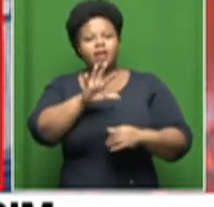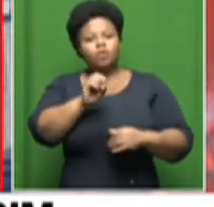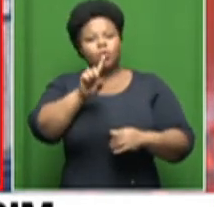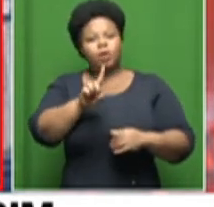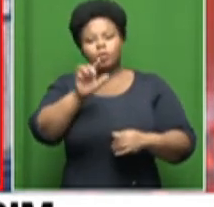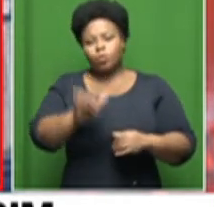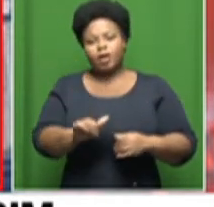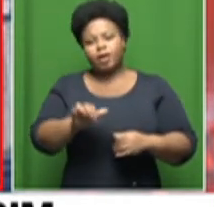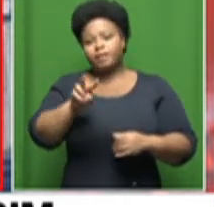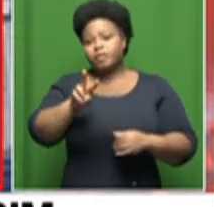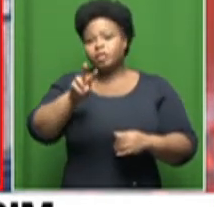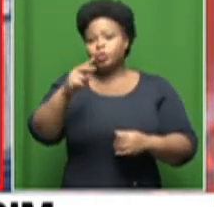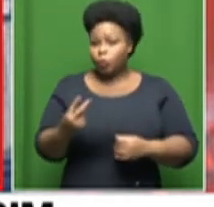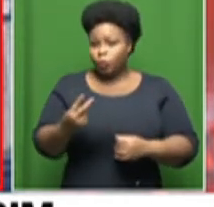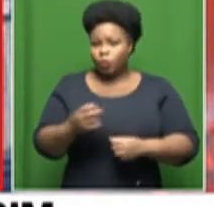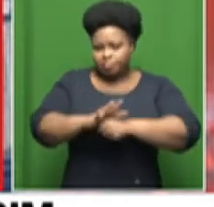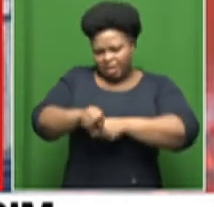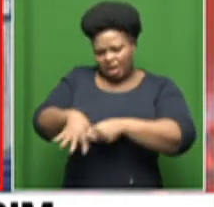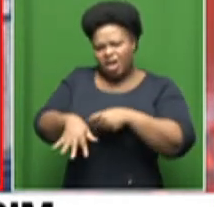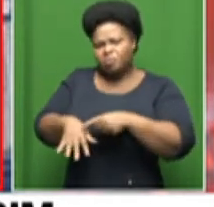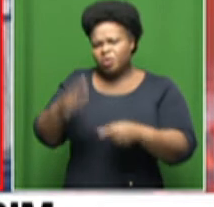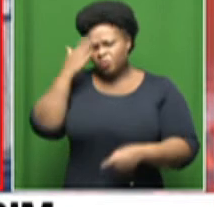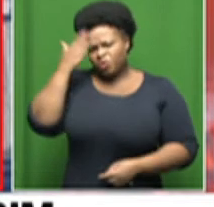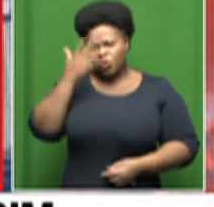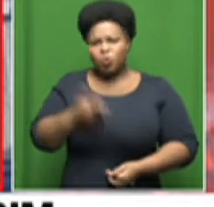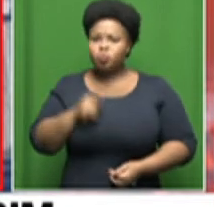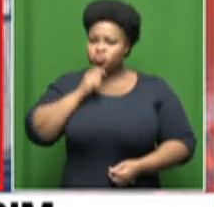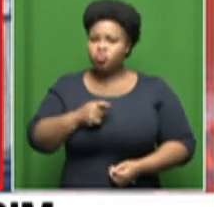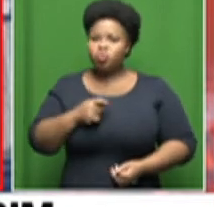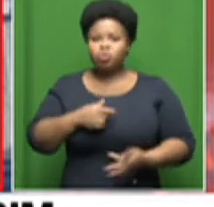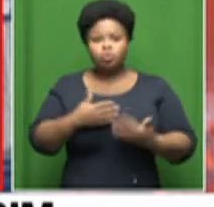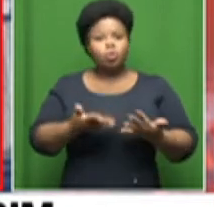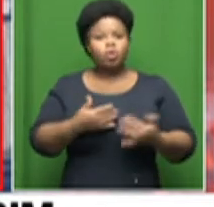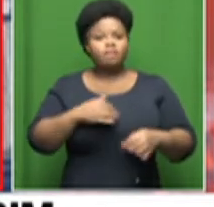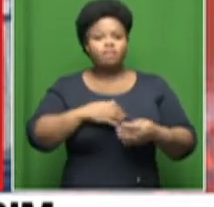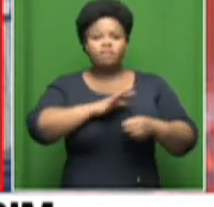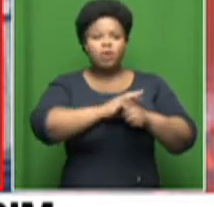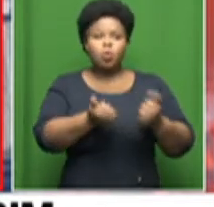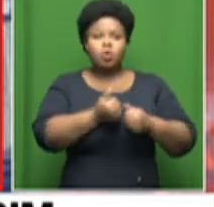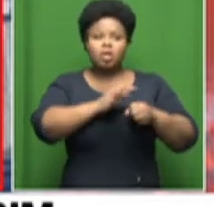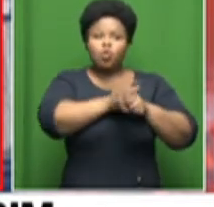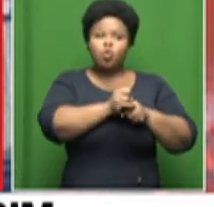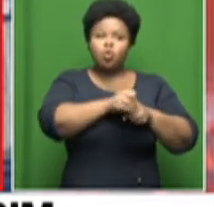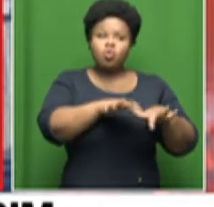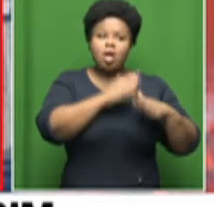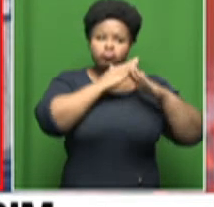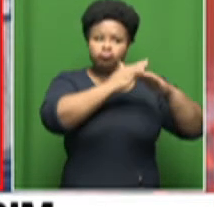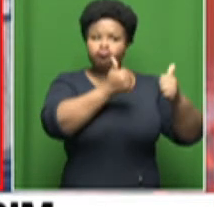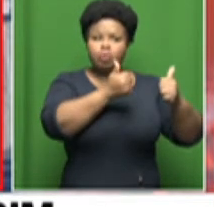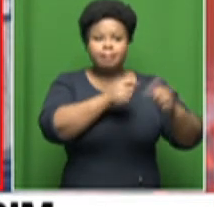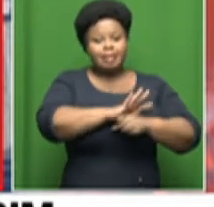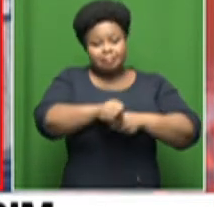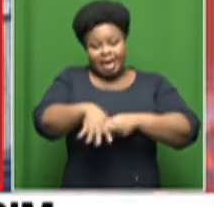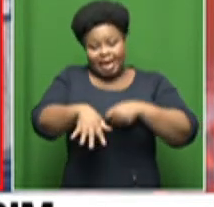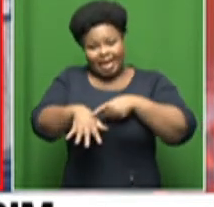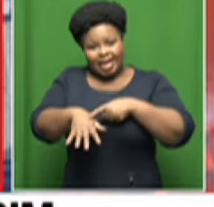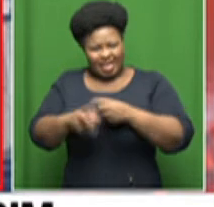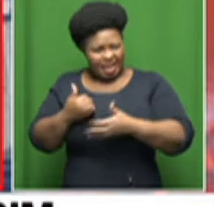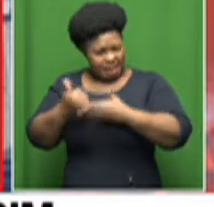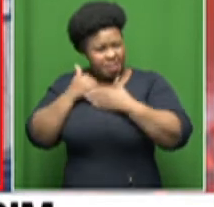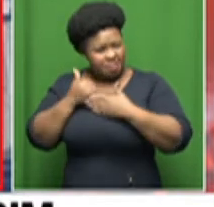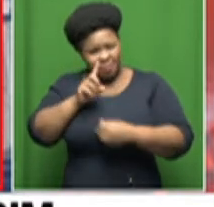501YV2 variant. So we know that they work well against the pre-existing variants. What about the new variant? Well, we